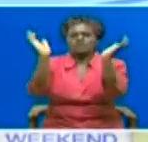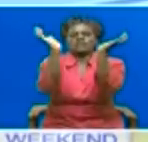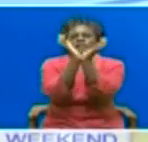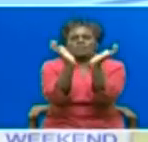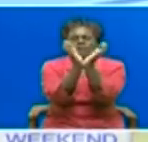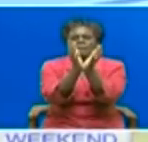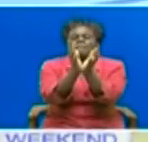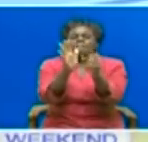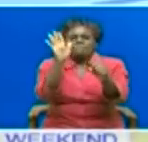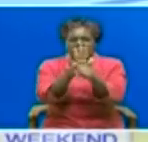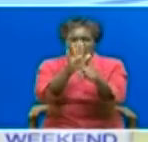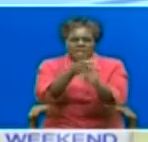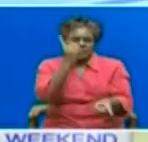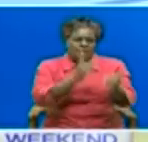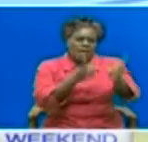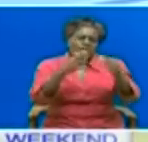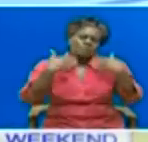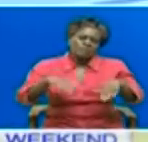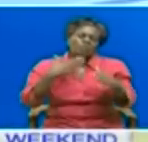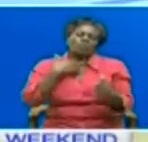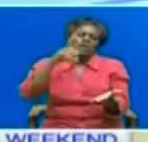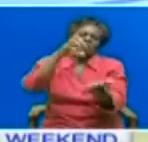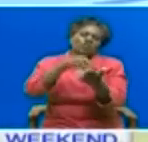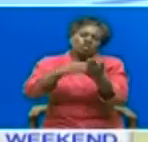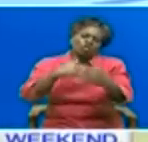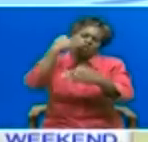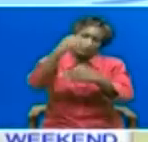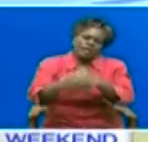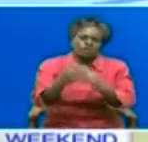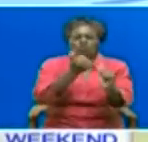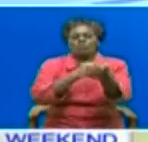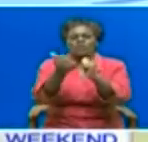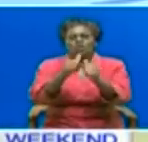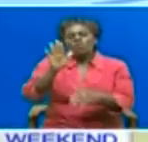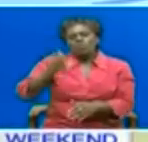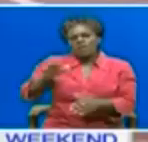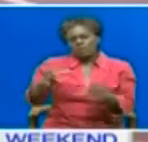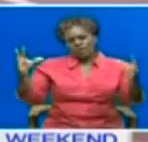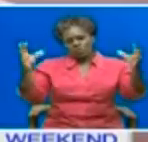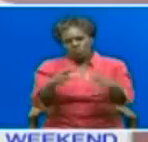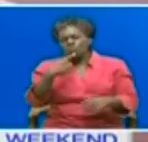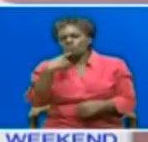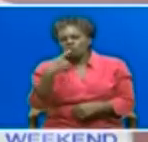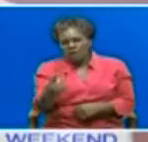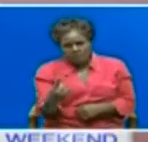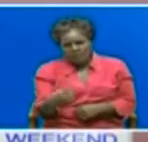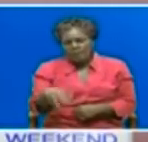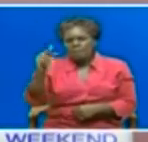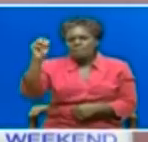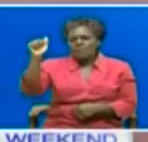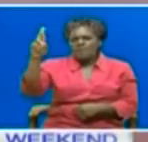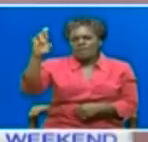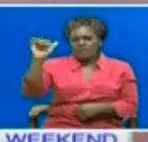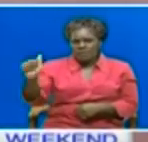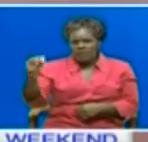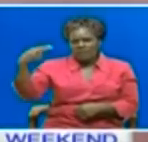with a number of athletes battling for a place in the next round of the series. In the women's 100 meters category, Mary Tanui,